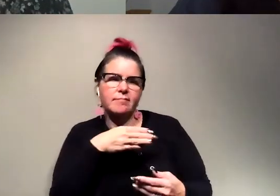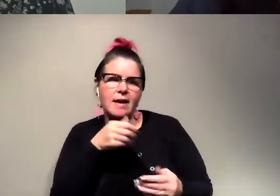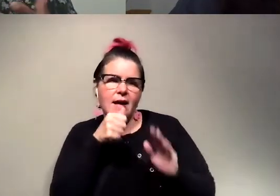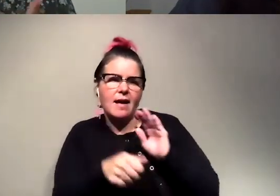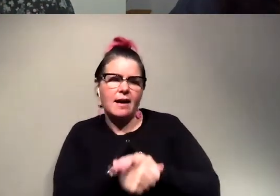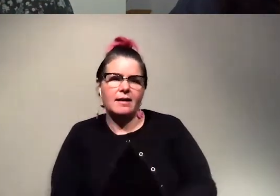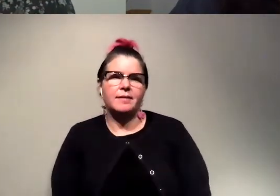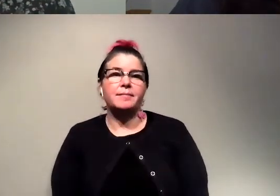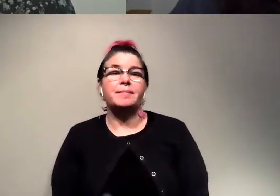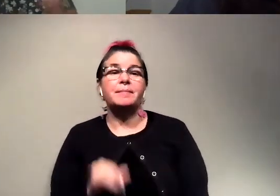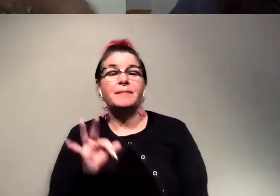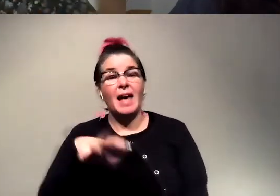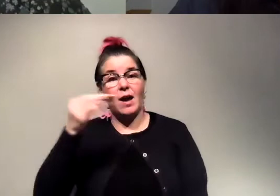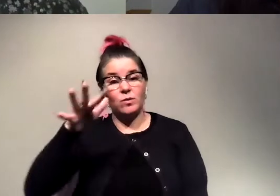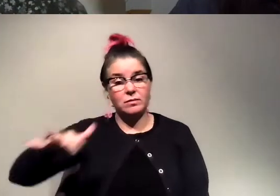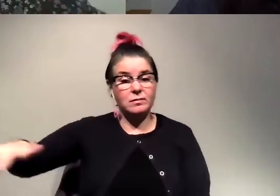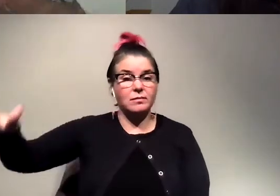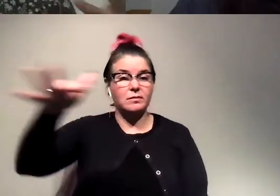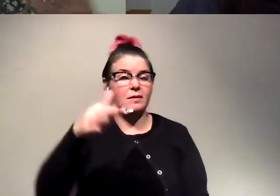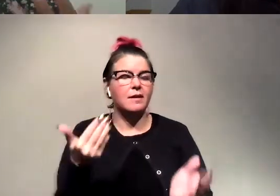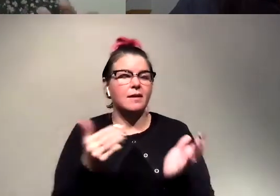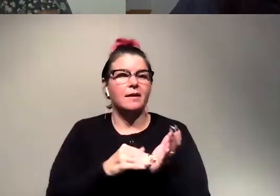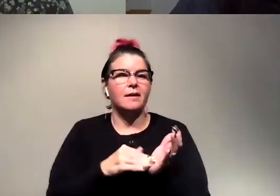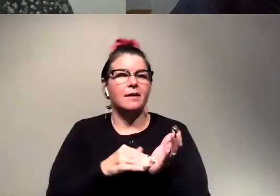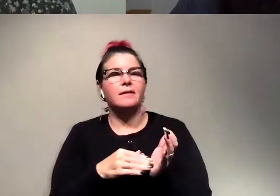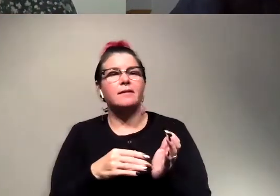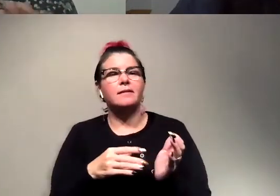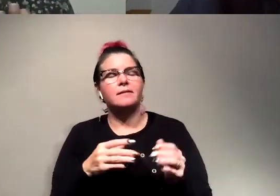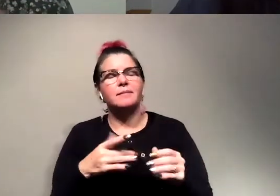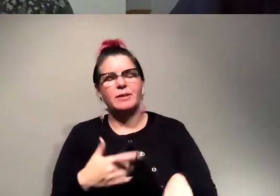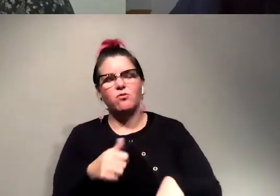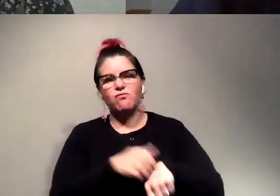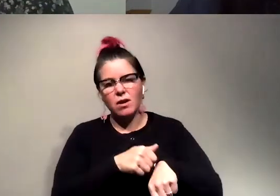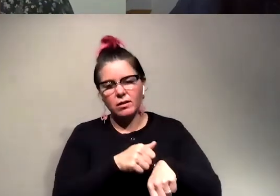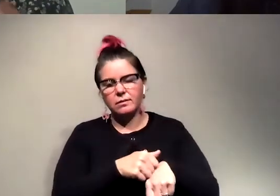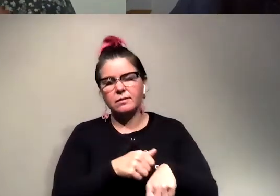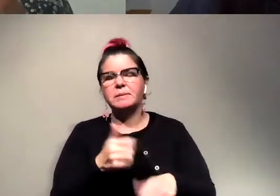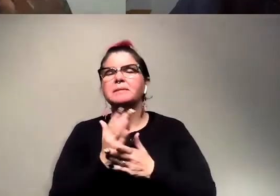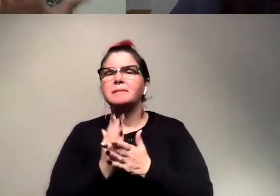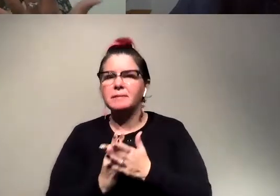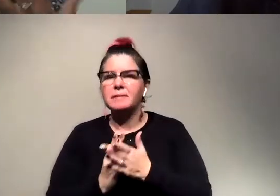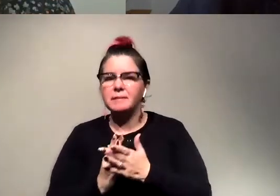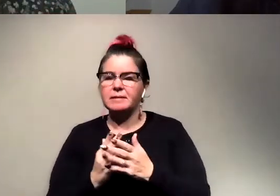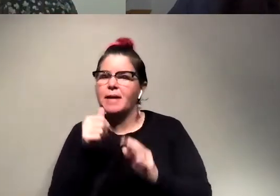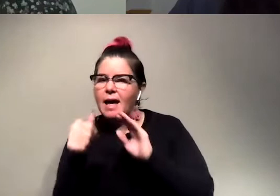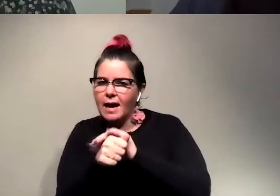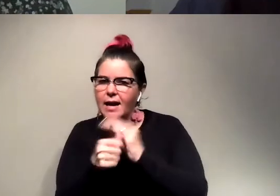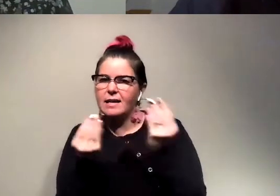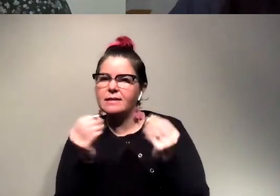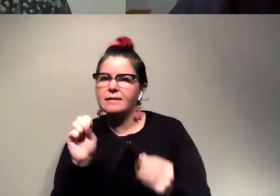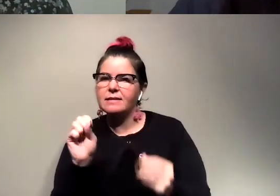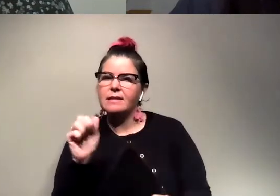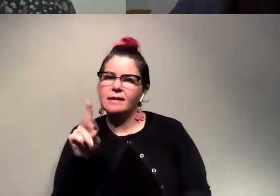cool. Out in the wild, again, like they like to be on rocks, but some of them do like hide in the